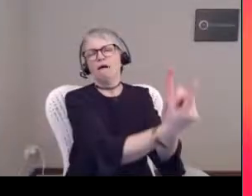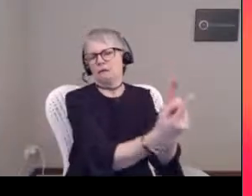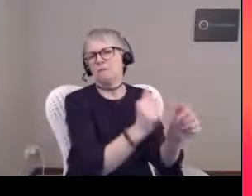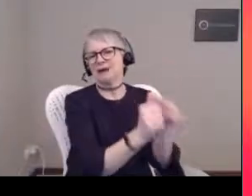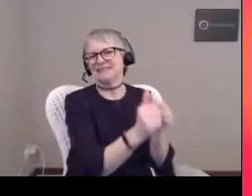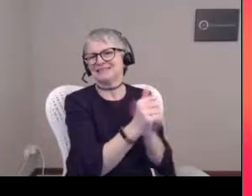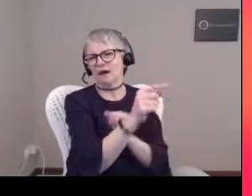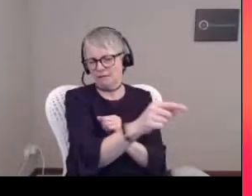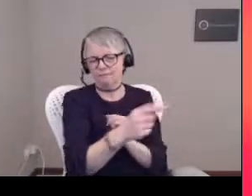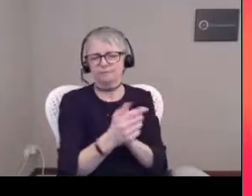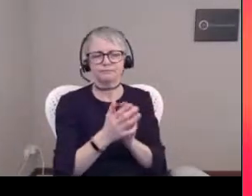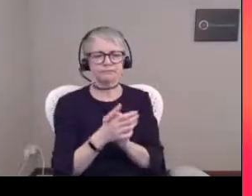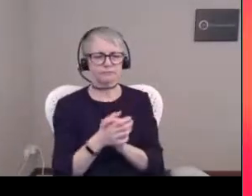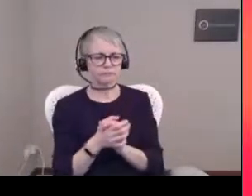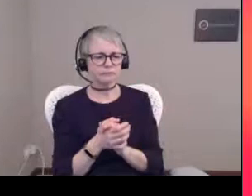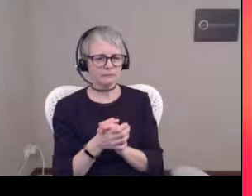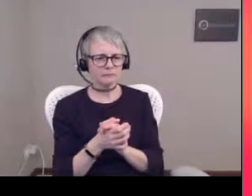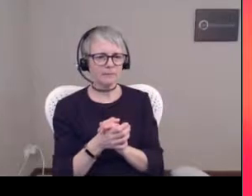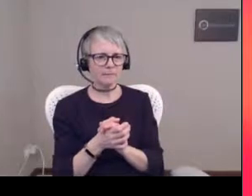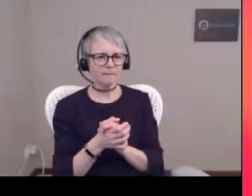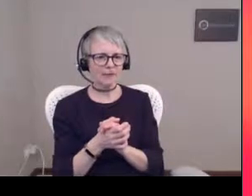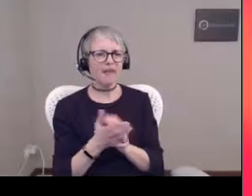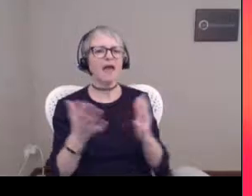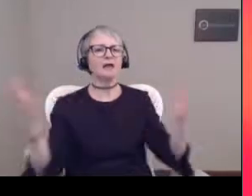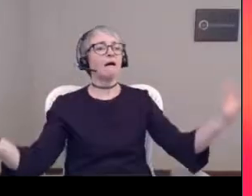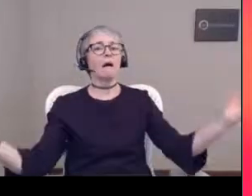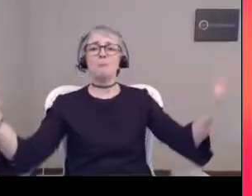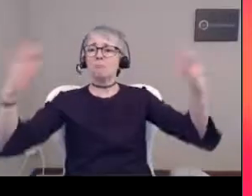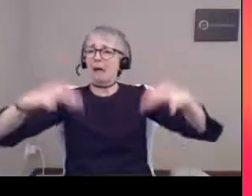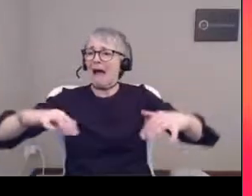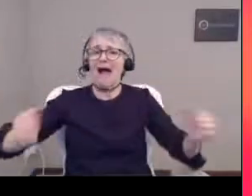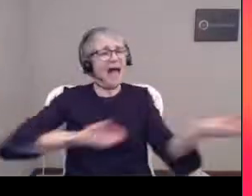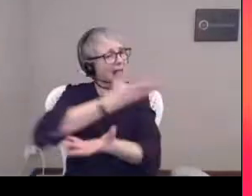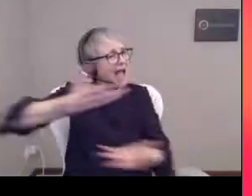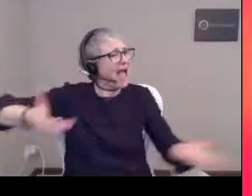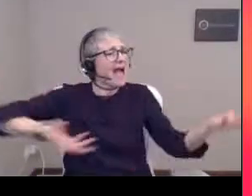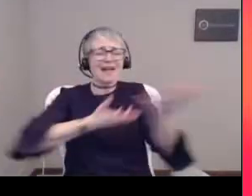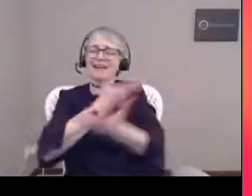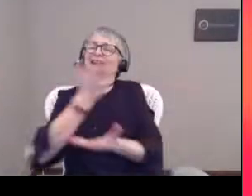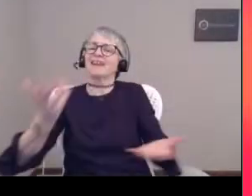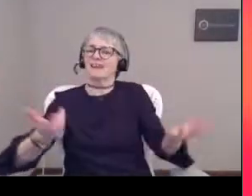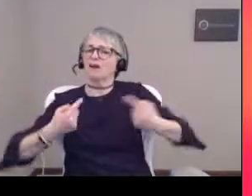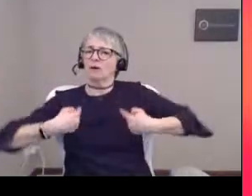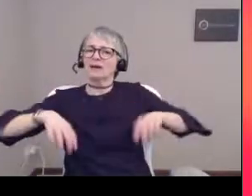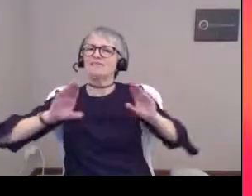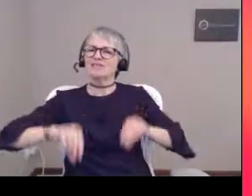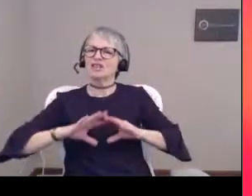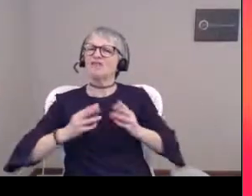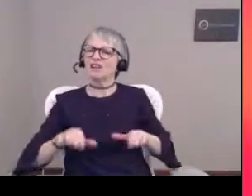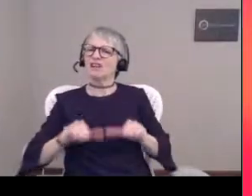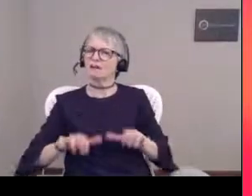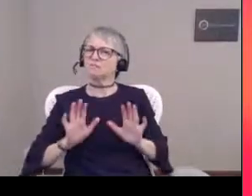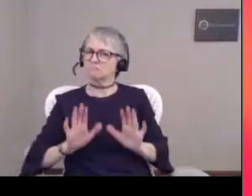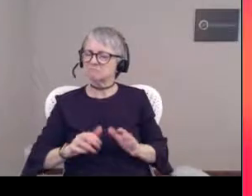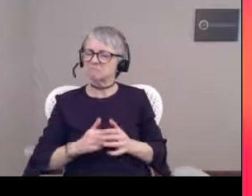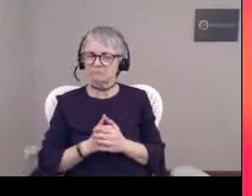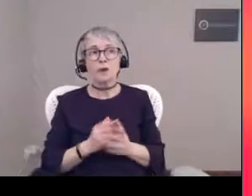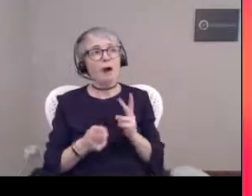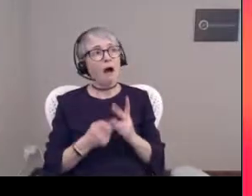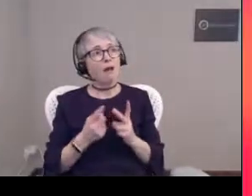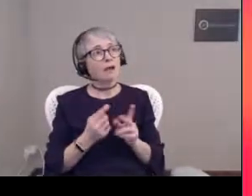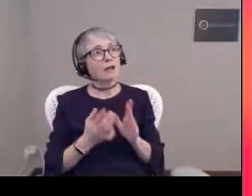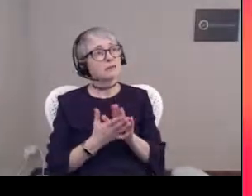our own sort of closing session after the extra 15 minutes at the end with that candidate, so they can understand next steps. Another example is